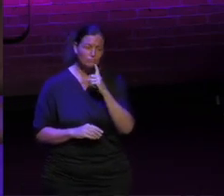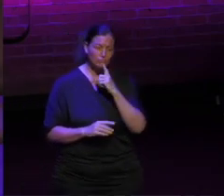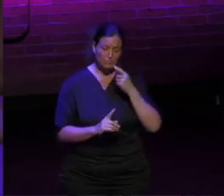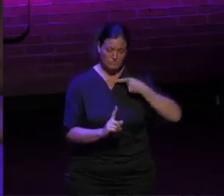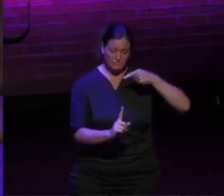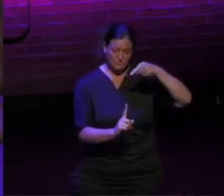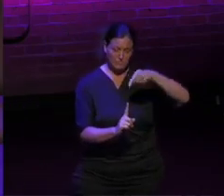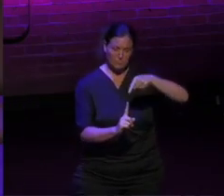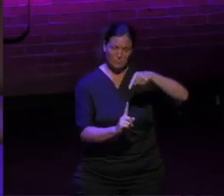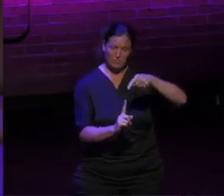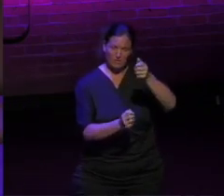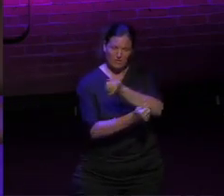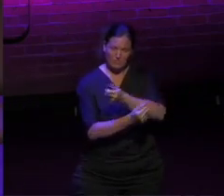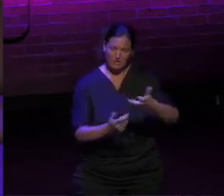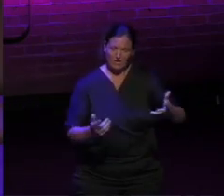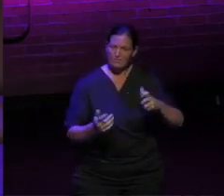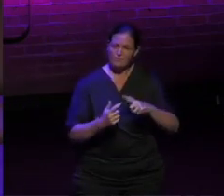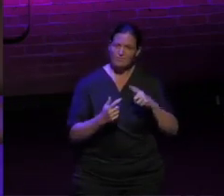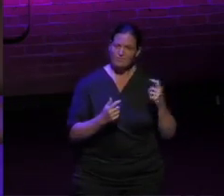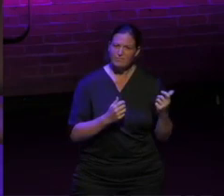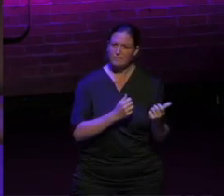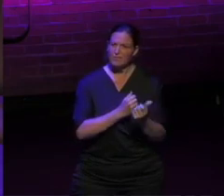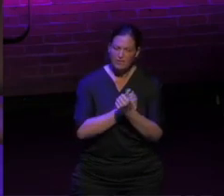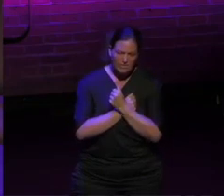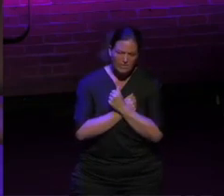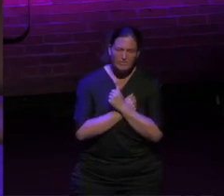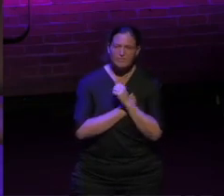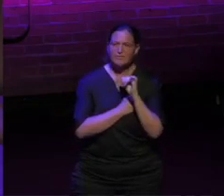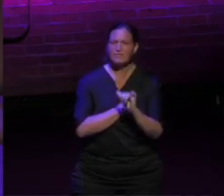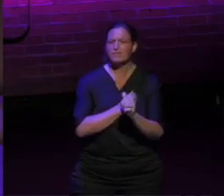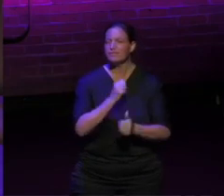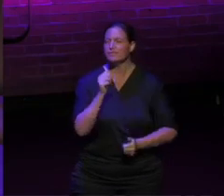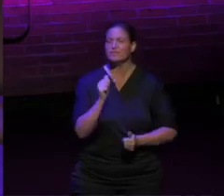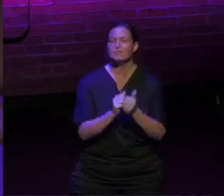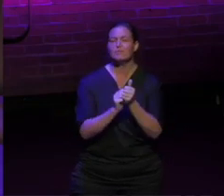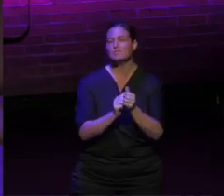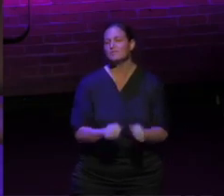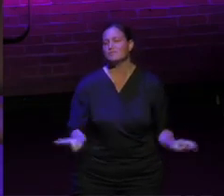Only